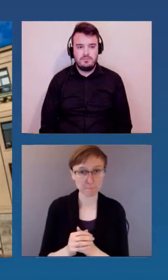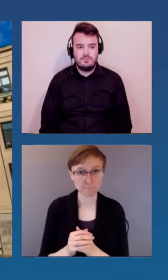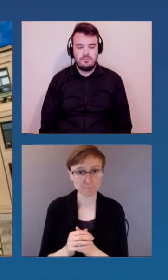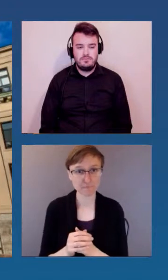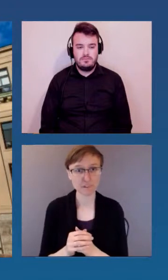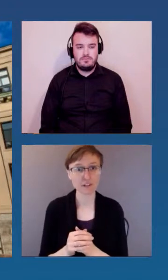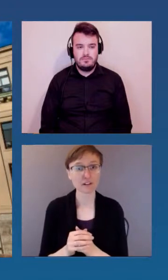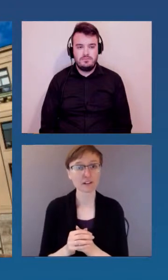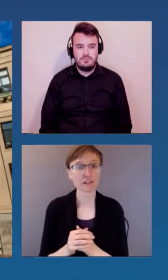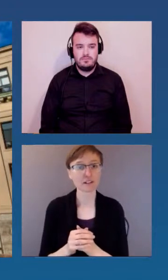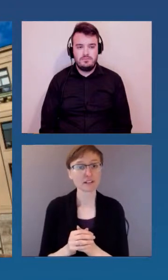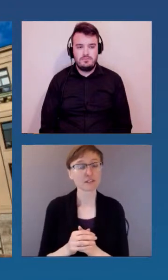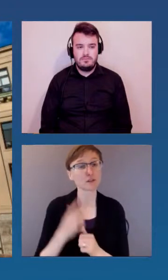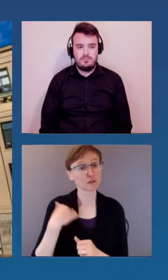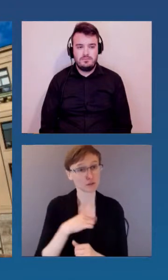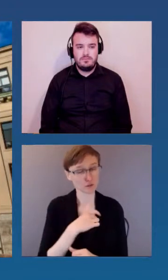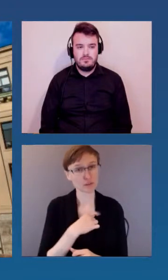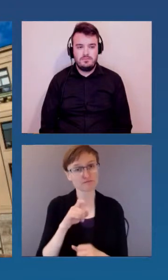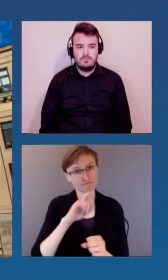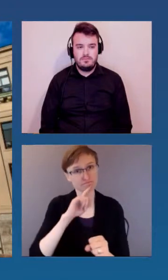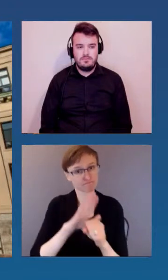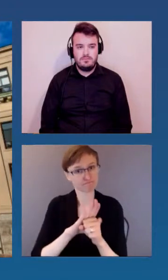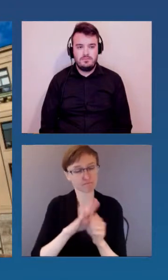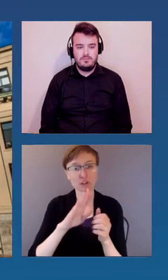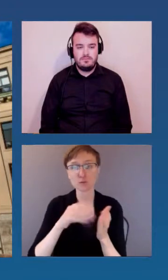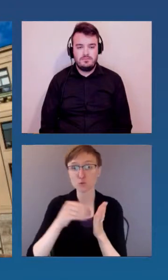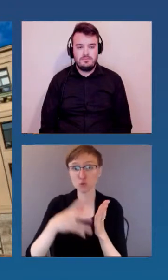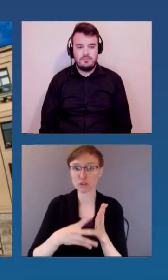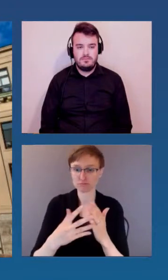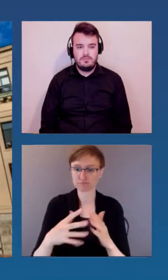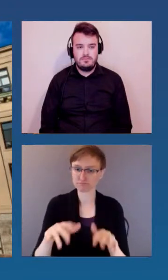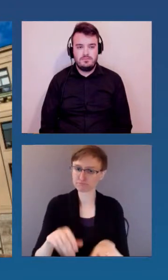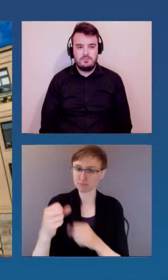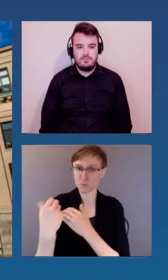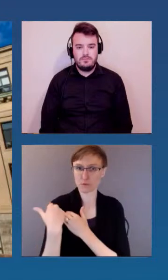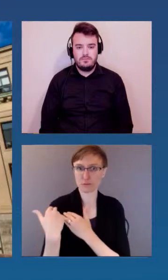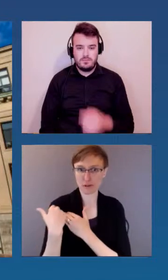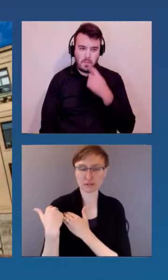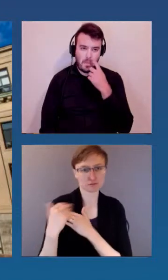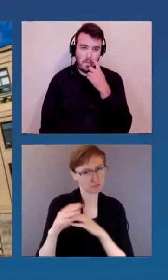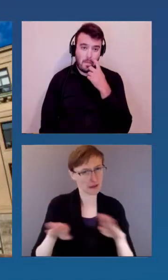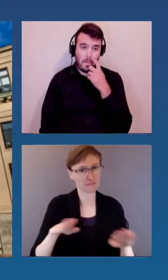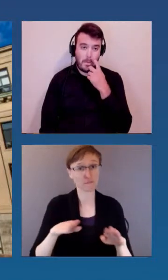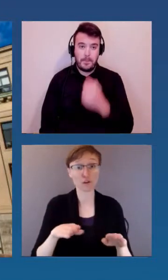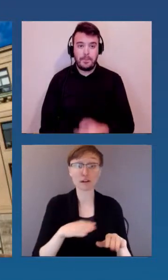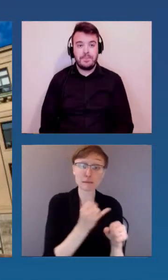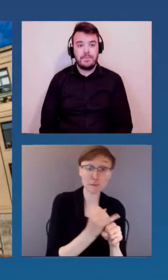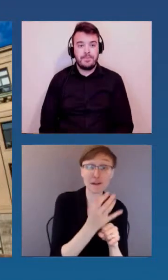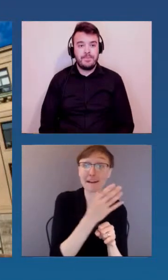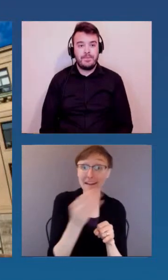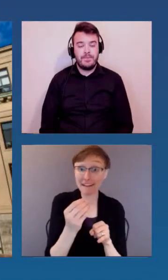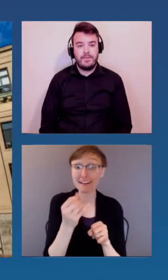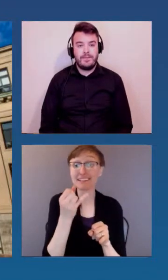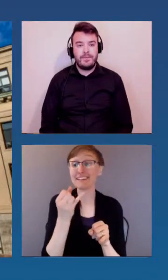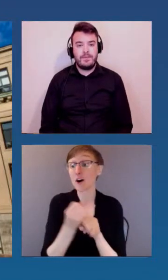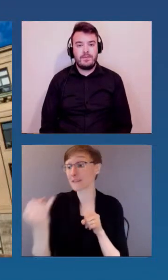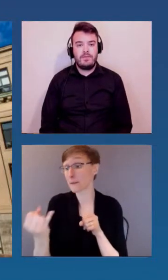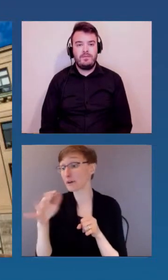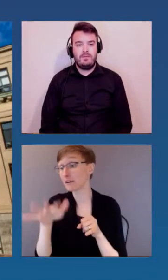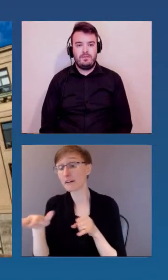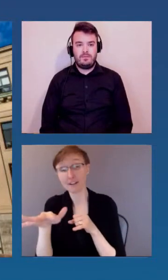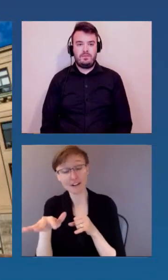and security of our students and our staff members are of the utmost importance and will be a